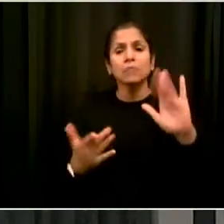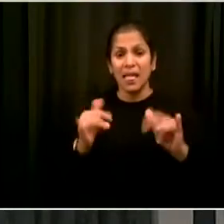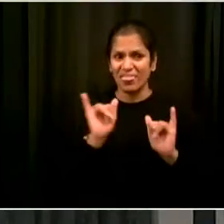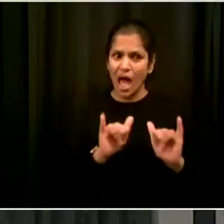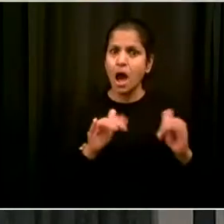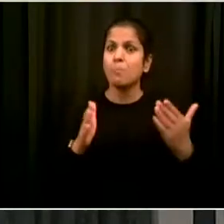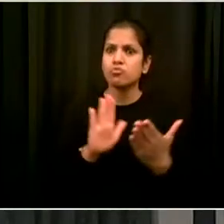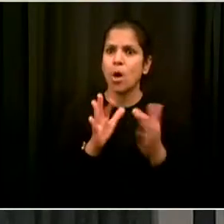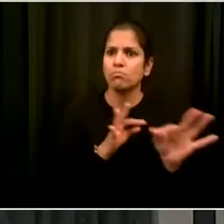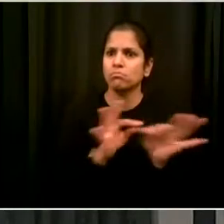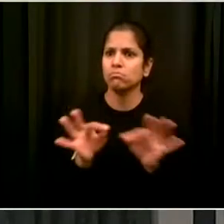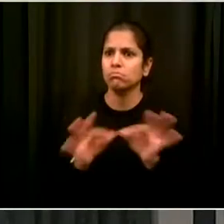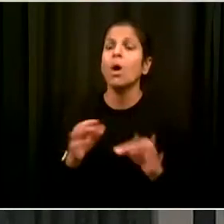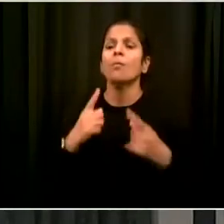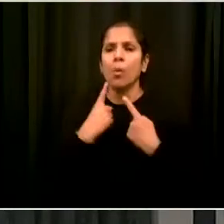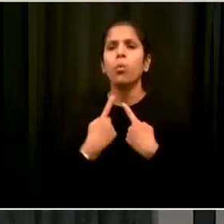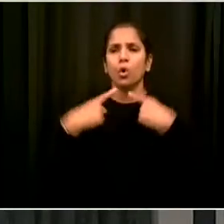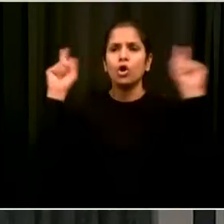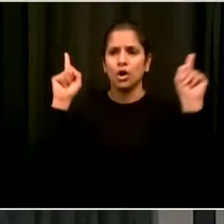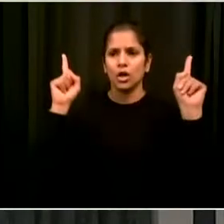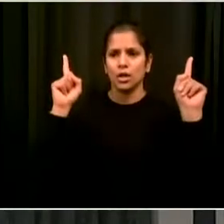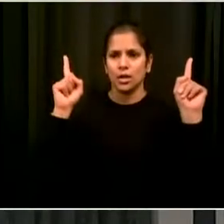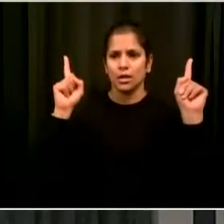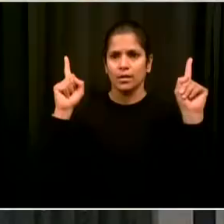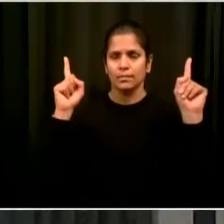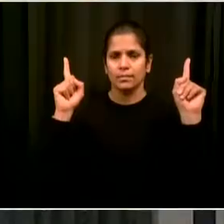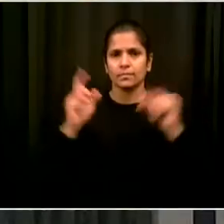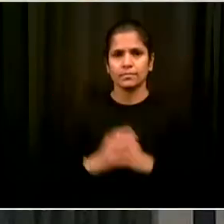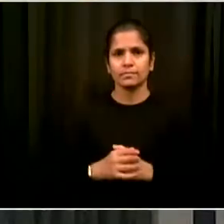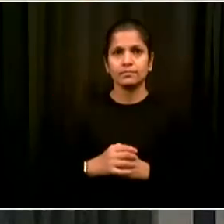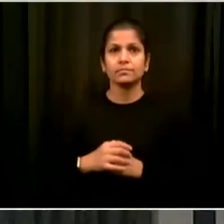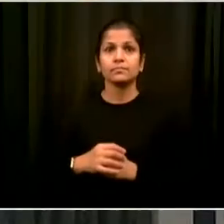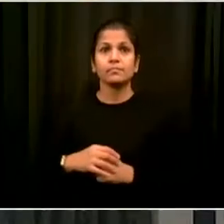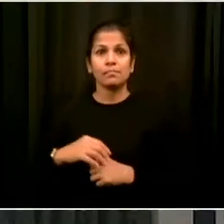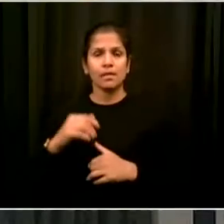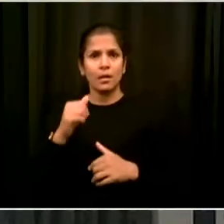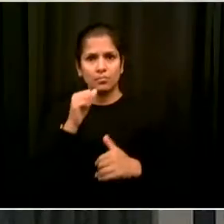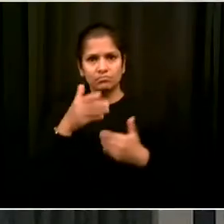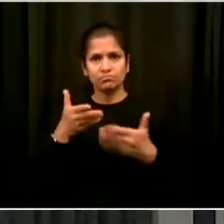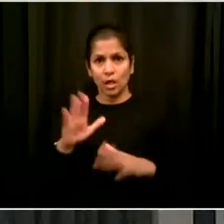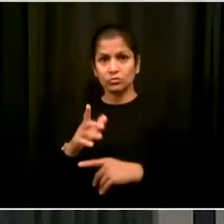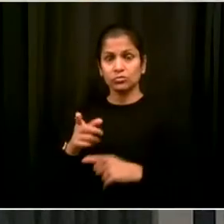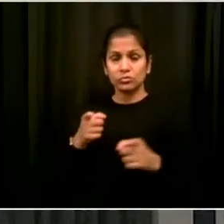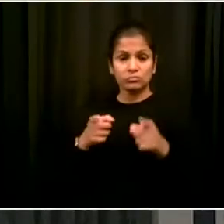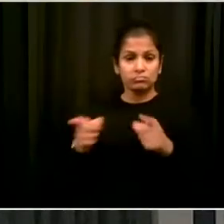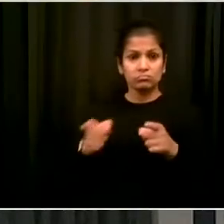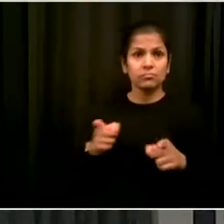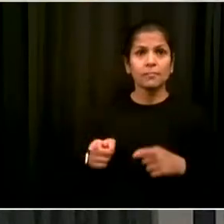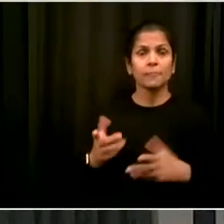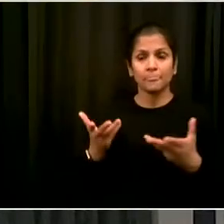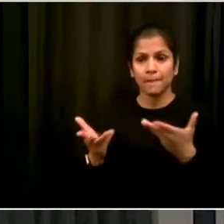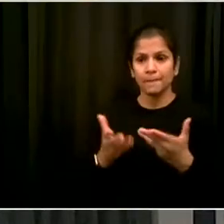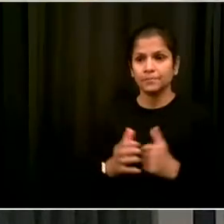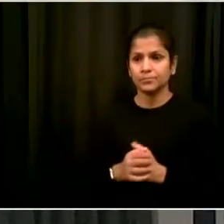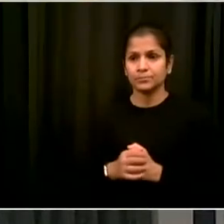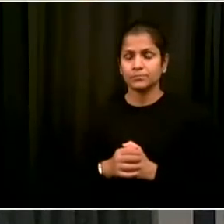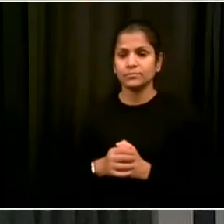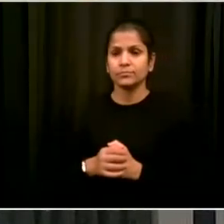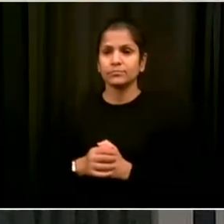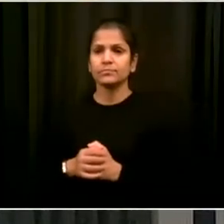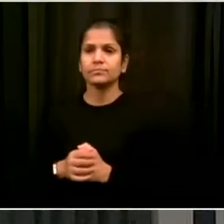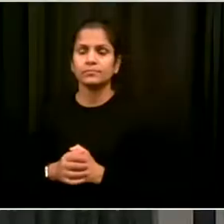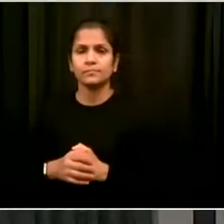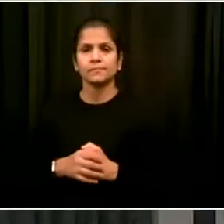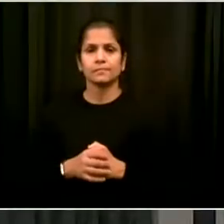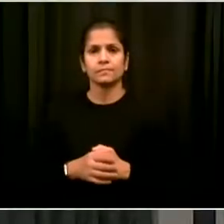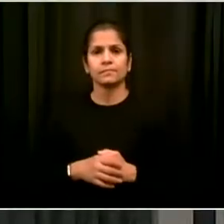also want to see after that if Sadia Sherman wants to jump in on this question. So, Dr. Easterling. I would just